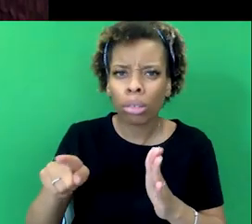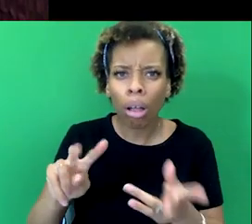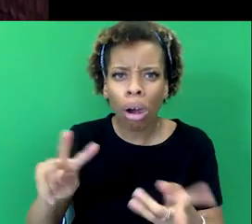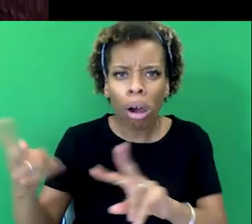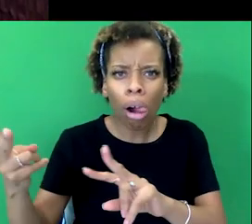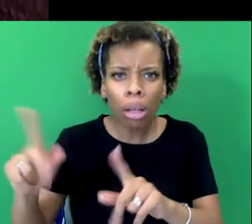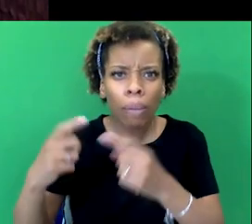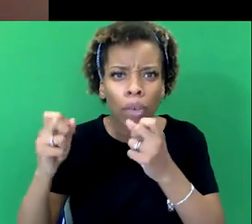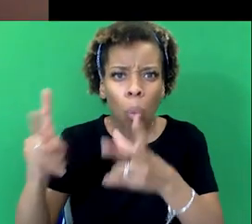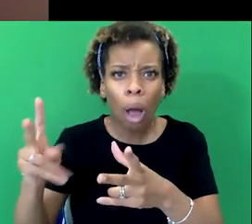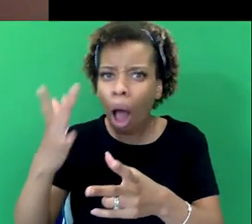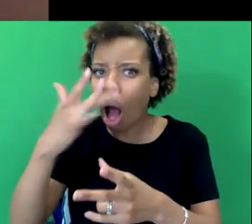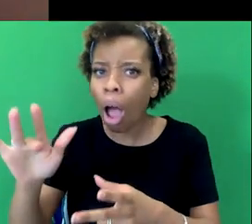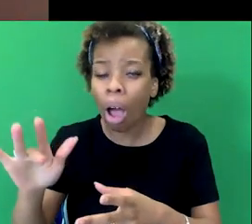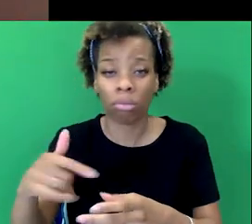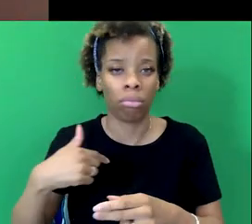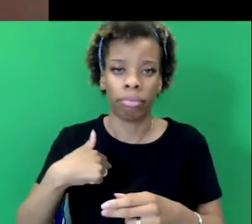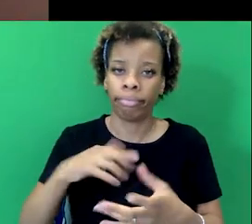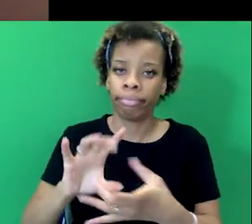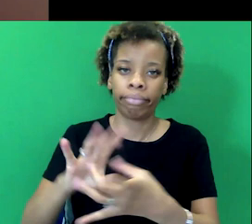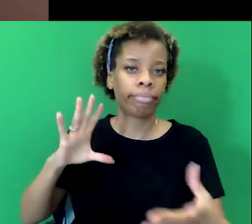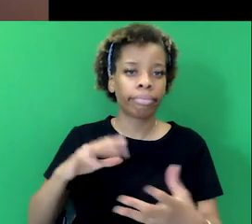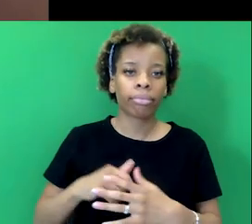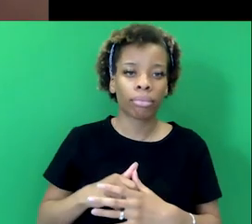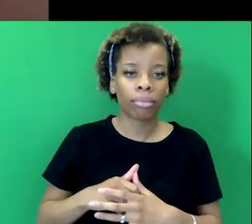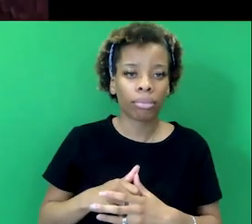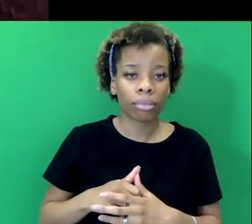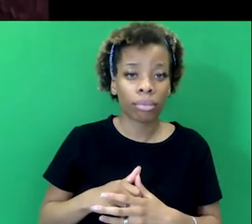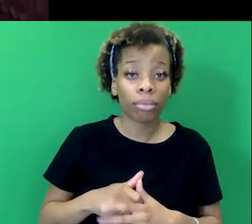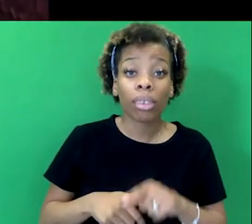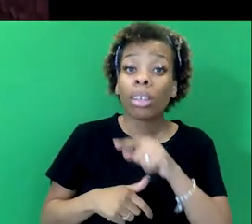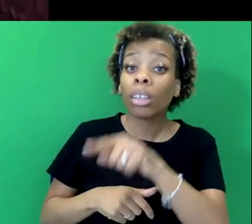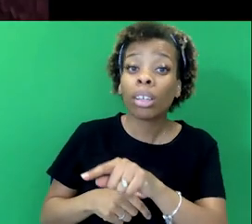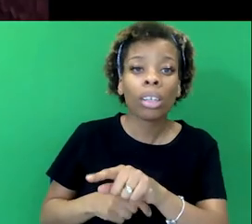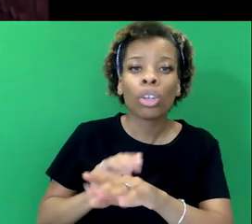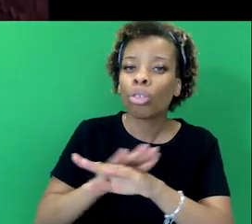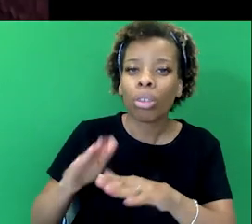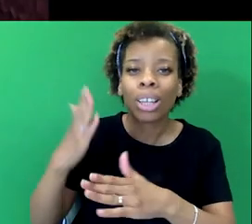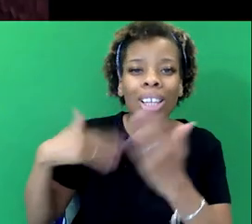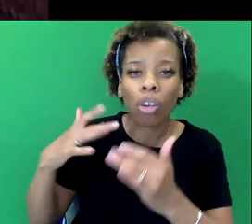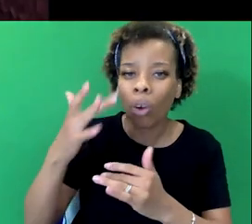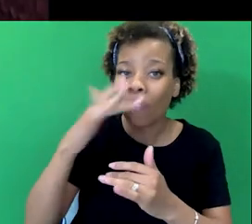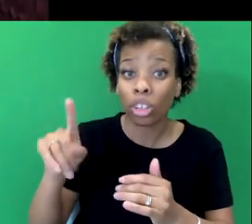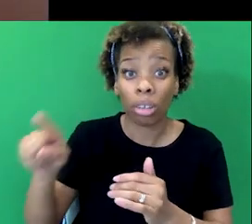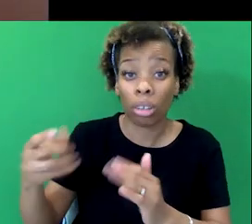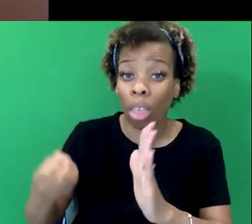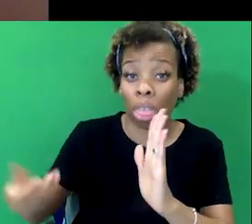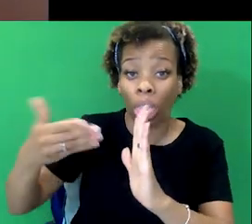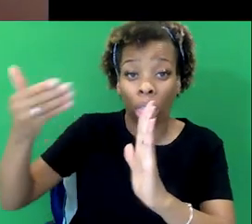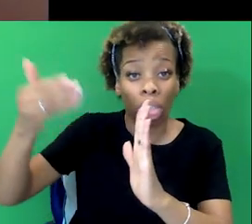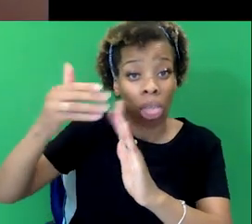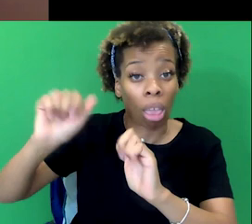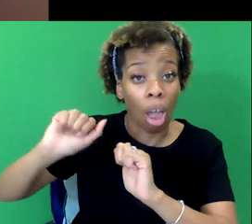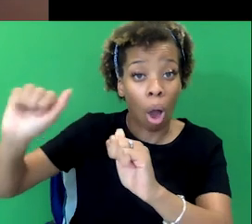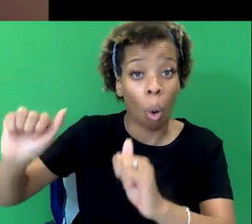untruthful. Yeah. In that instance, that's fiction, not historical fiction, in my opinion. Yeah. So, you know, history, I mean, where is the